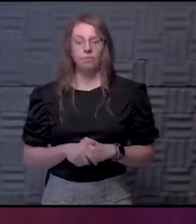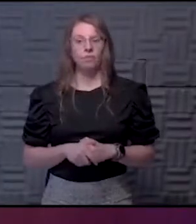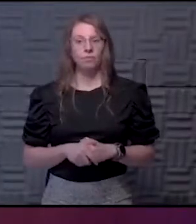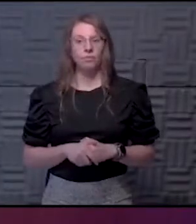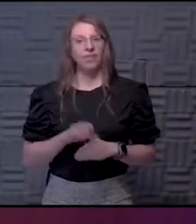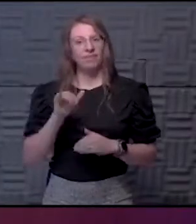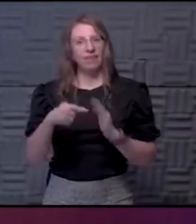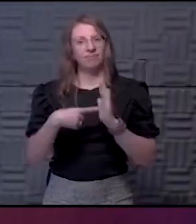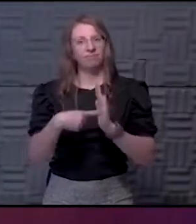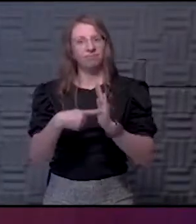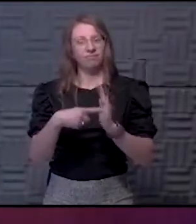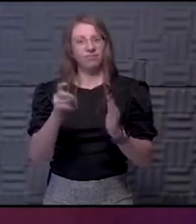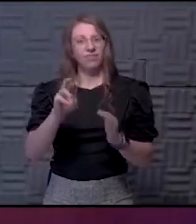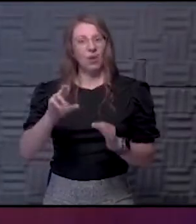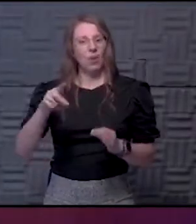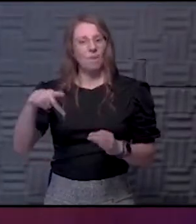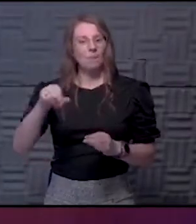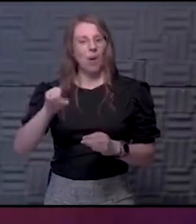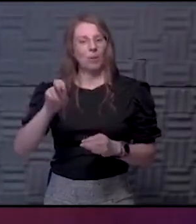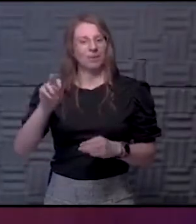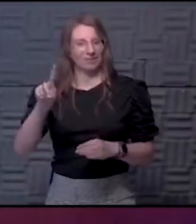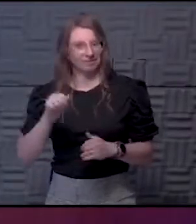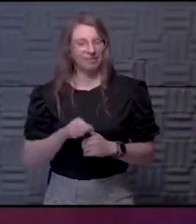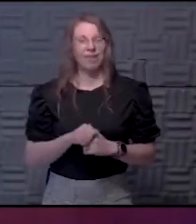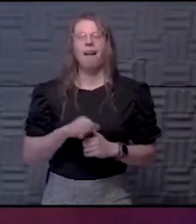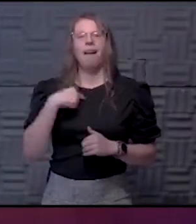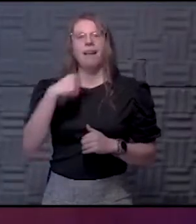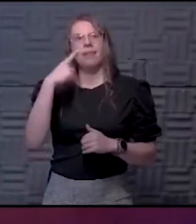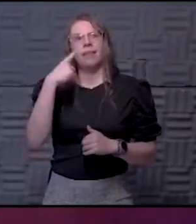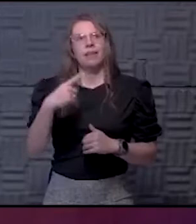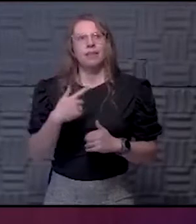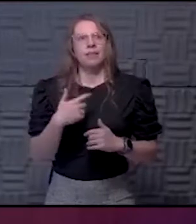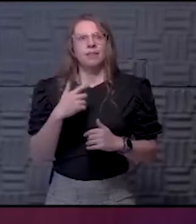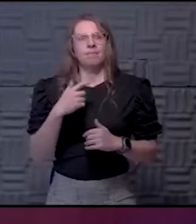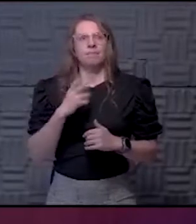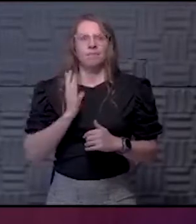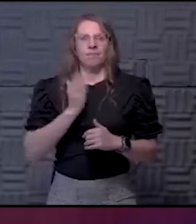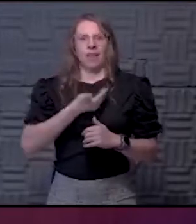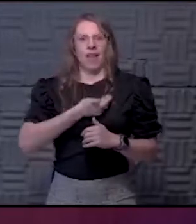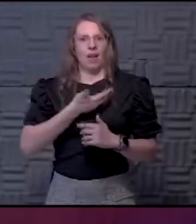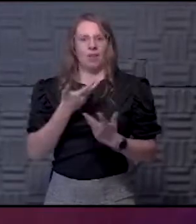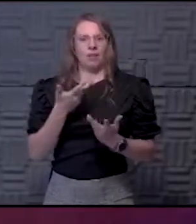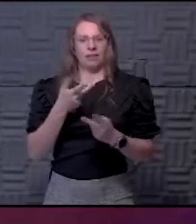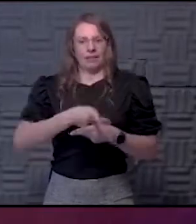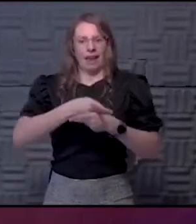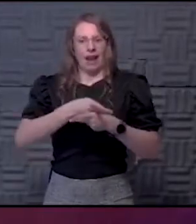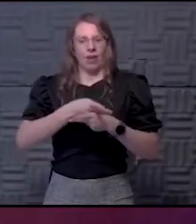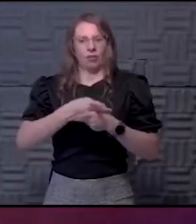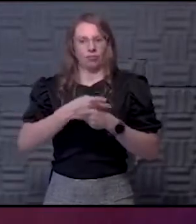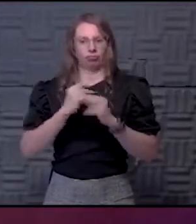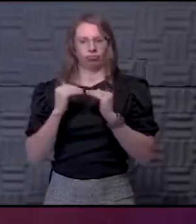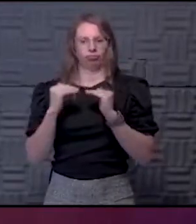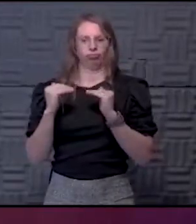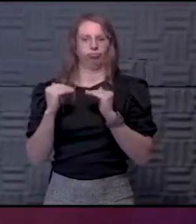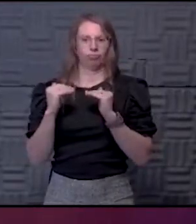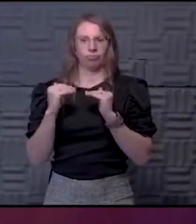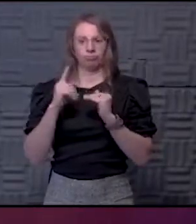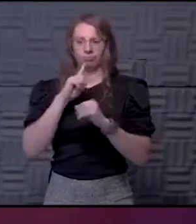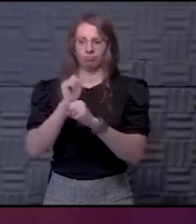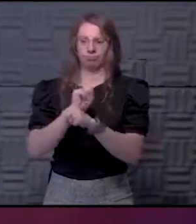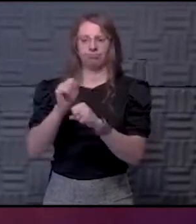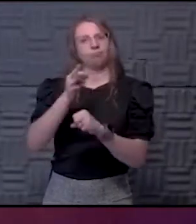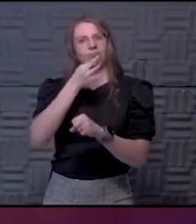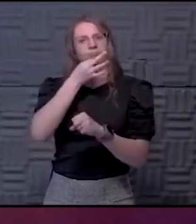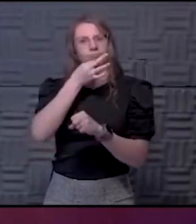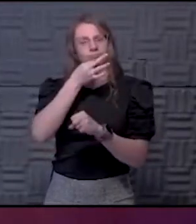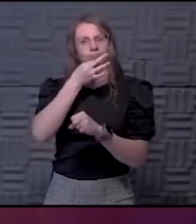that example, Dr. Poland, I think of our palliative care colleagues, people who are truly